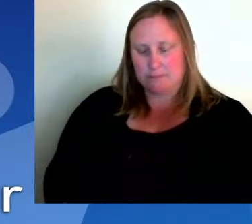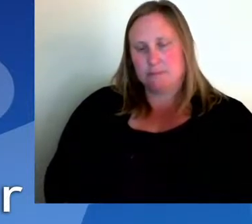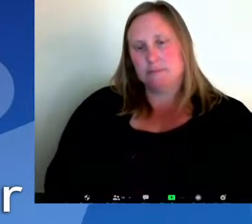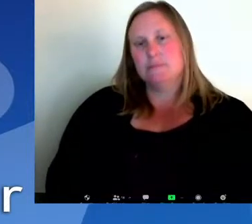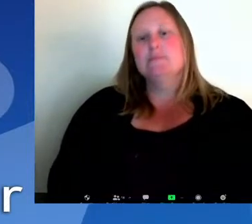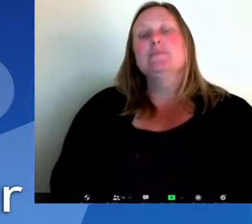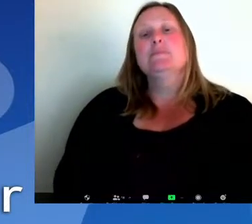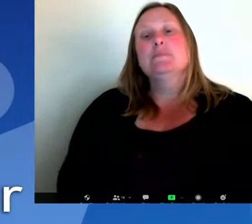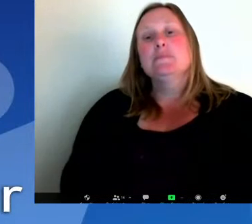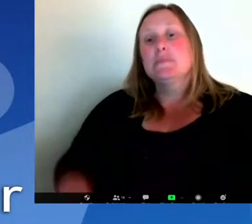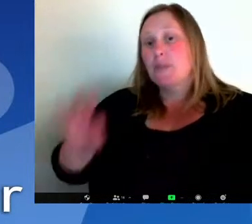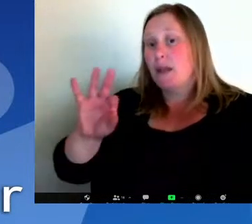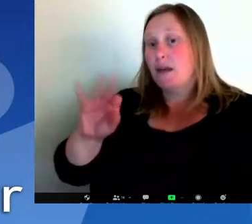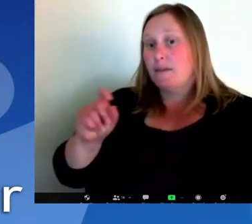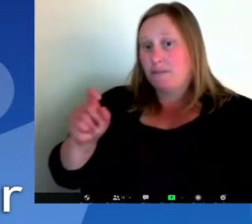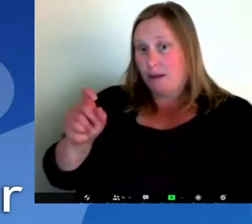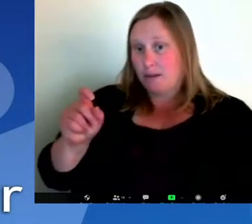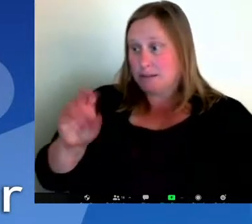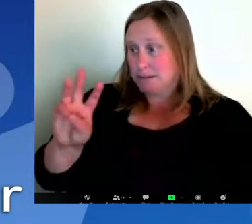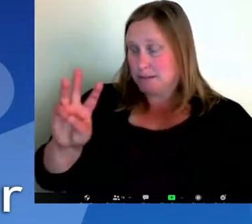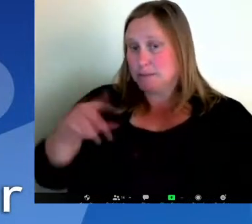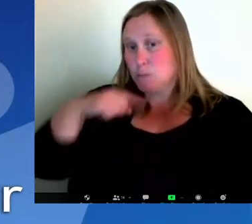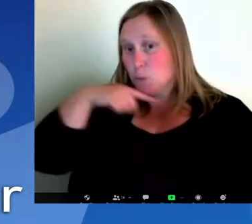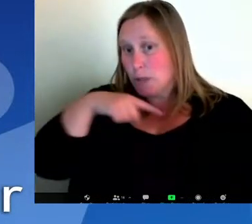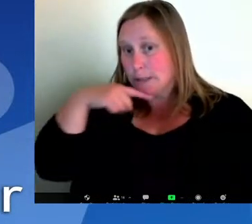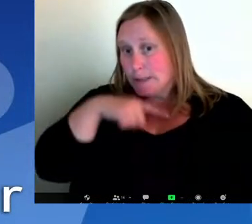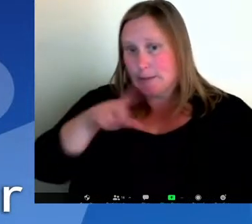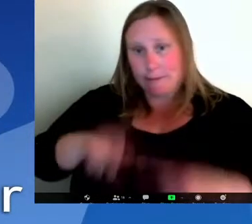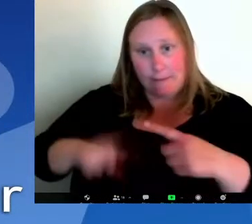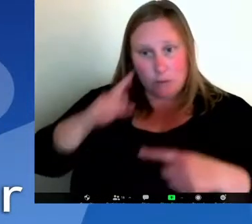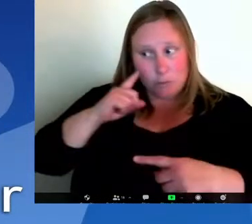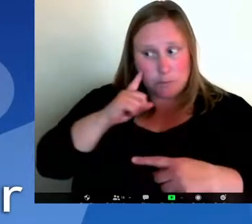*6 will mute and unmute your phone.